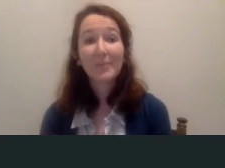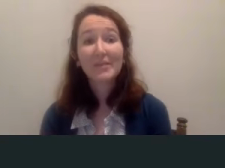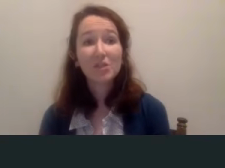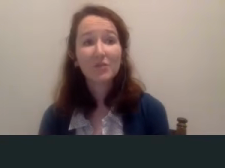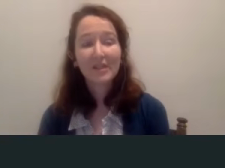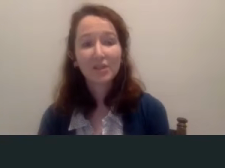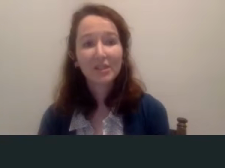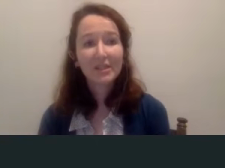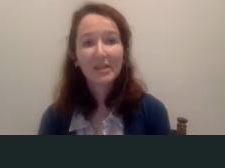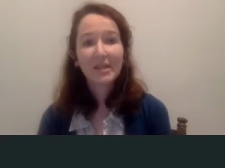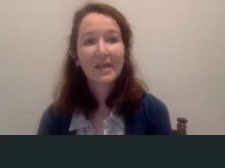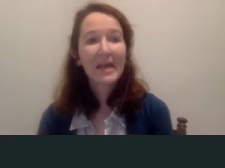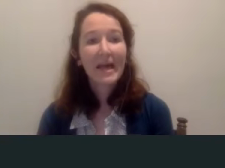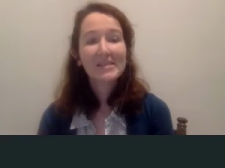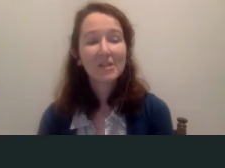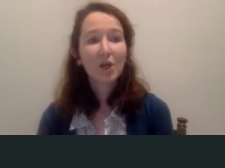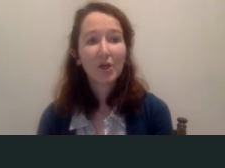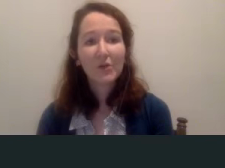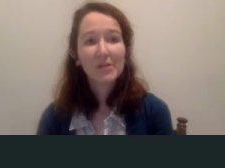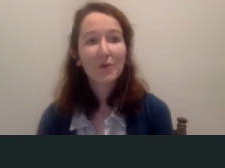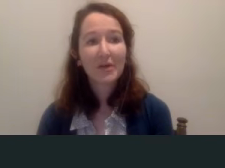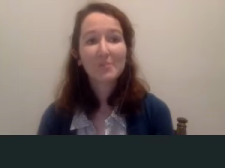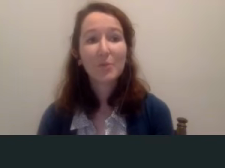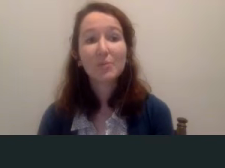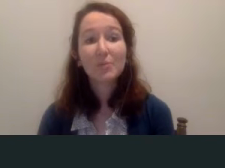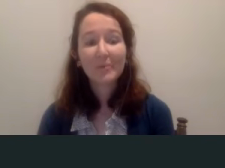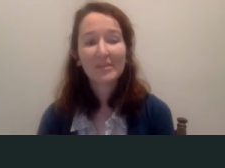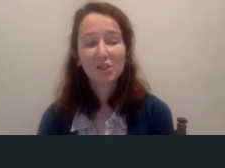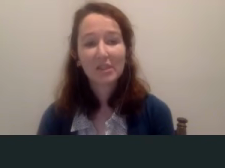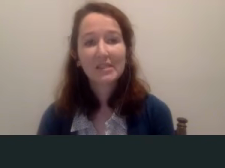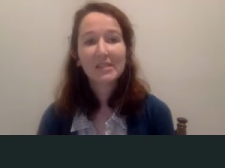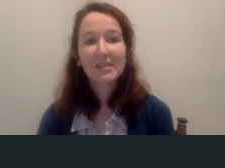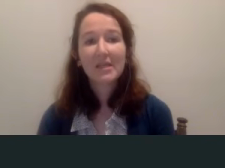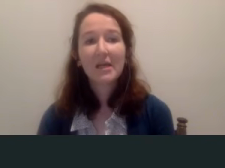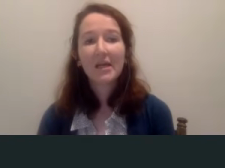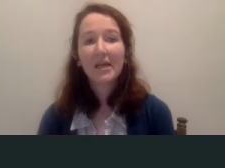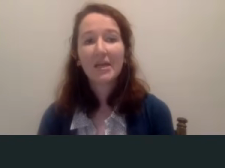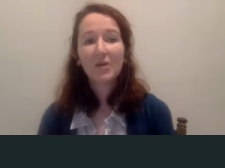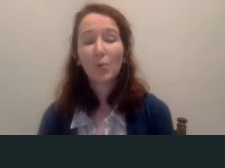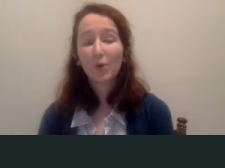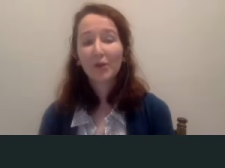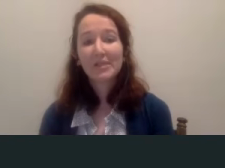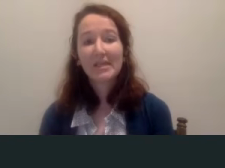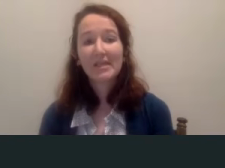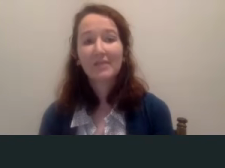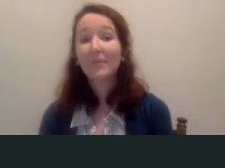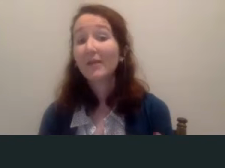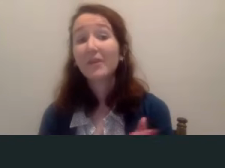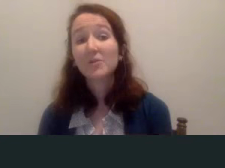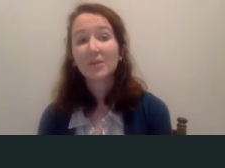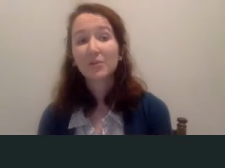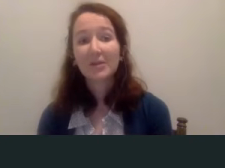about repetition reduction as it occurs across multiple repetitions in words